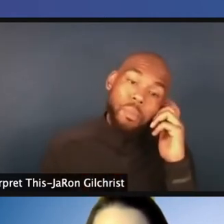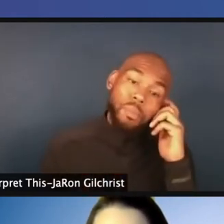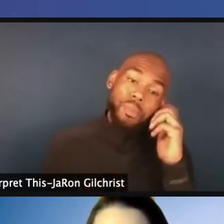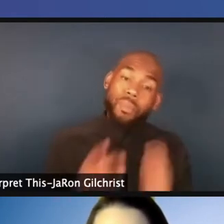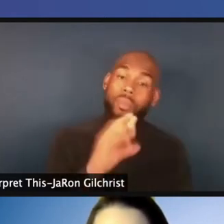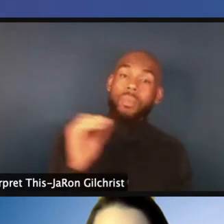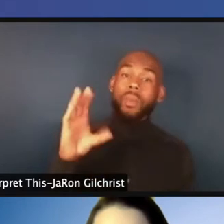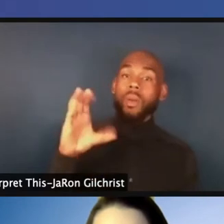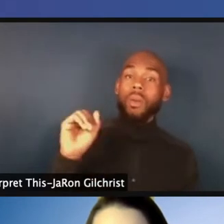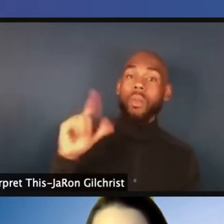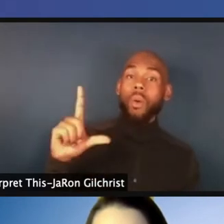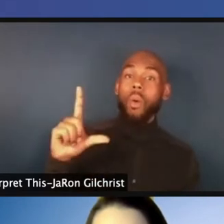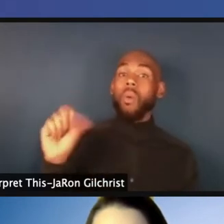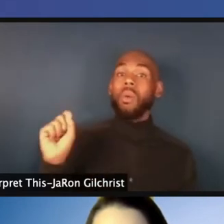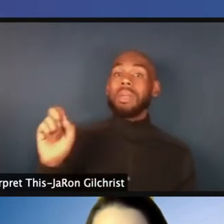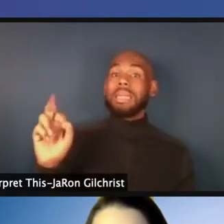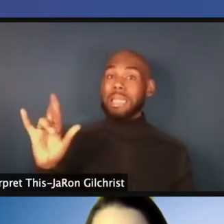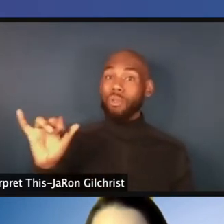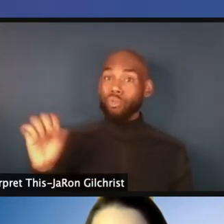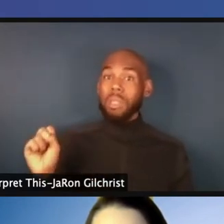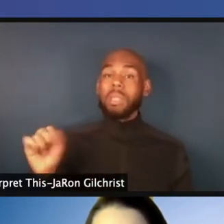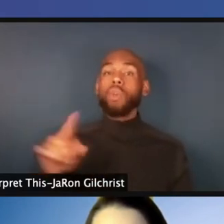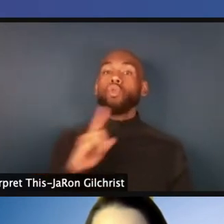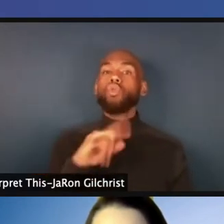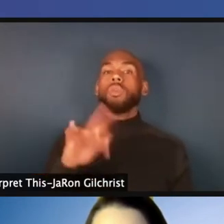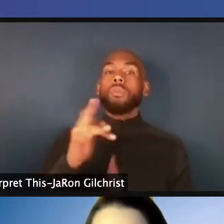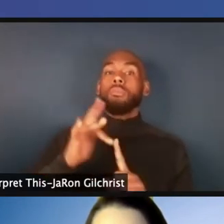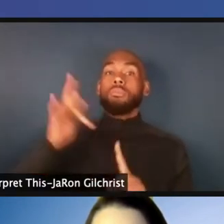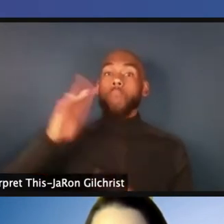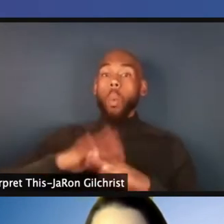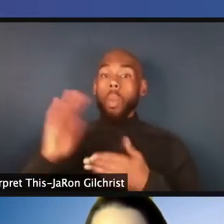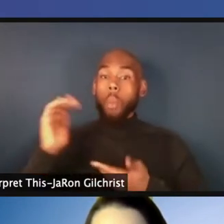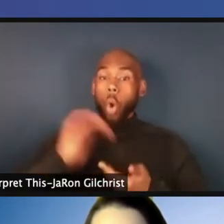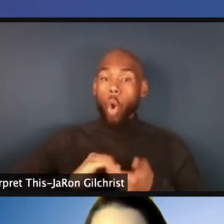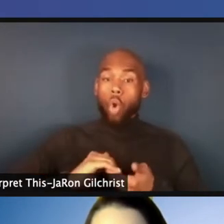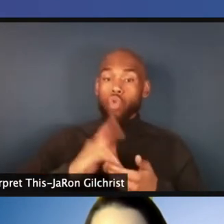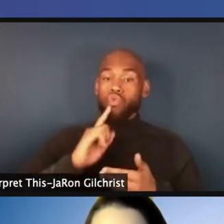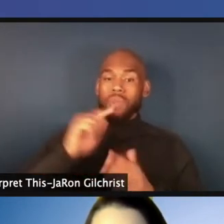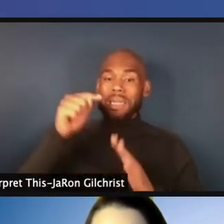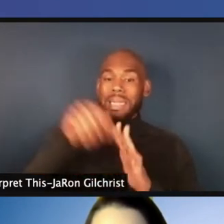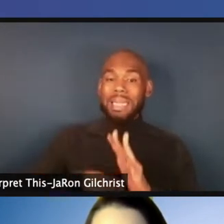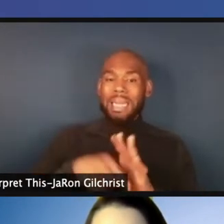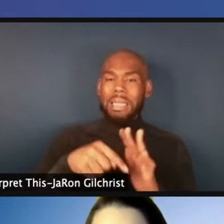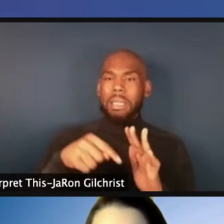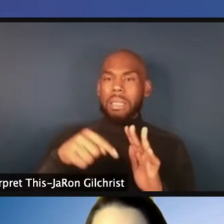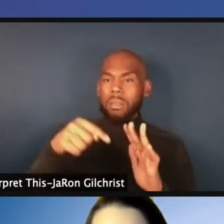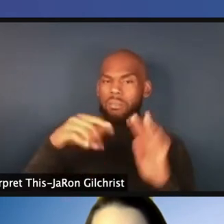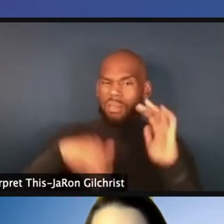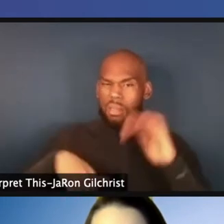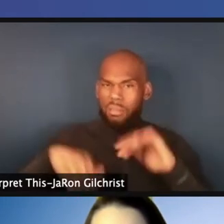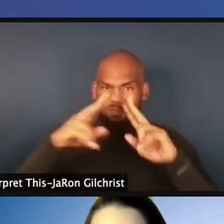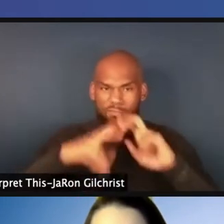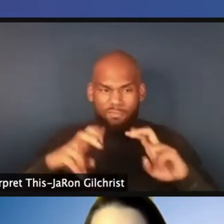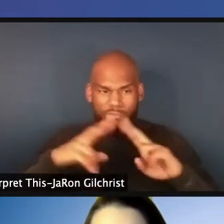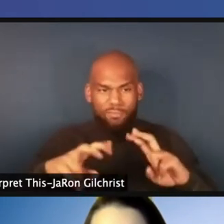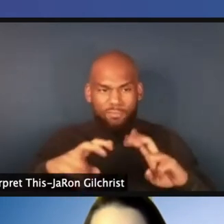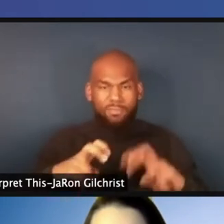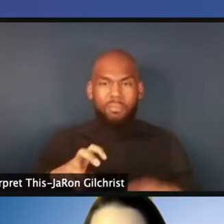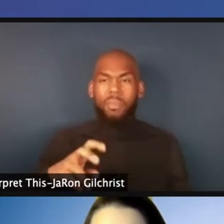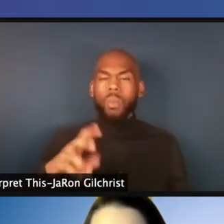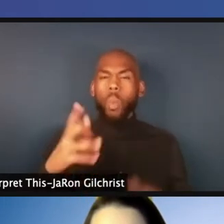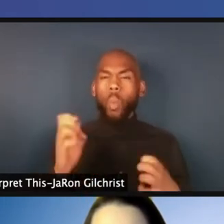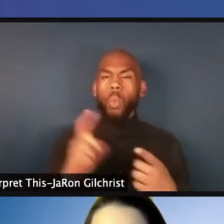series was about, you know, shining a light on those partners, digging deep into the principles so that we're kind of